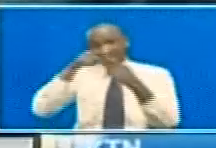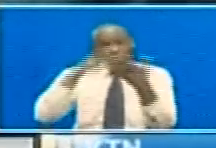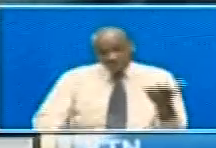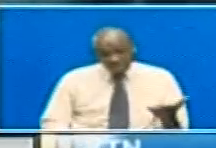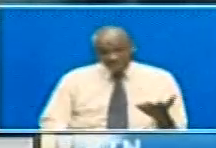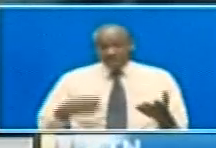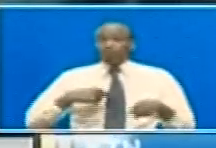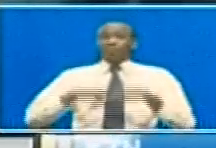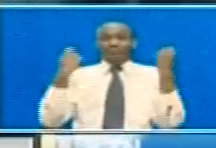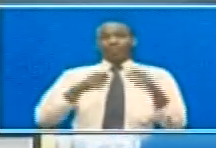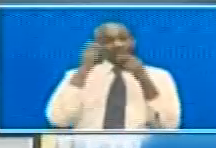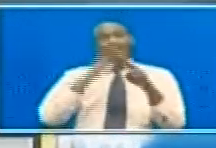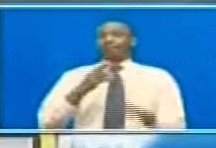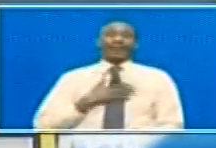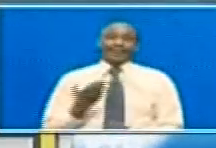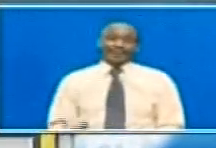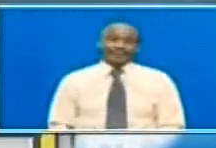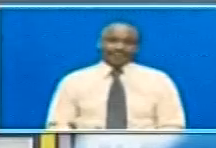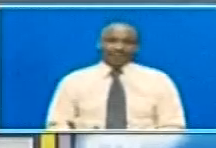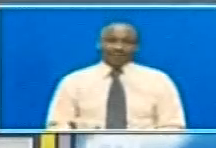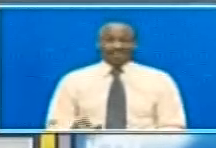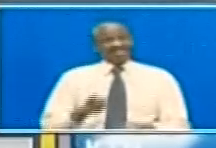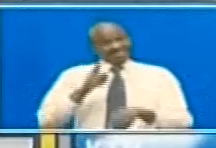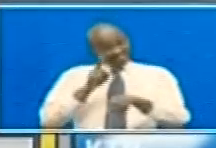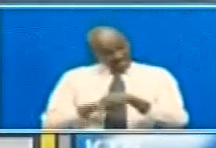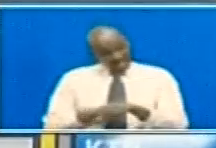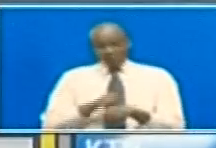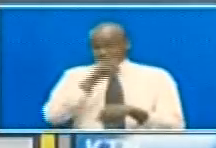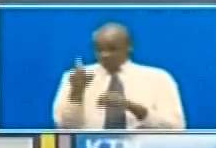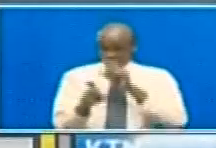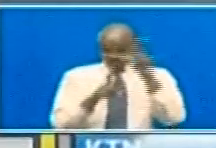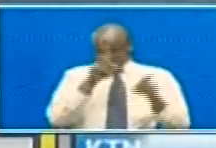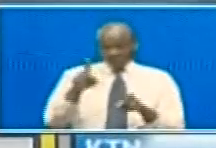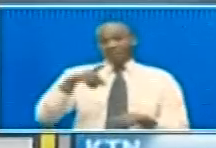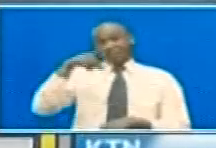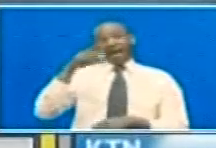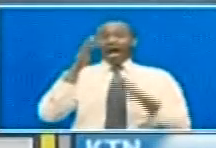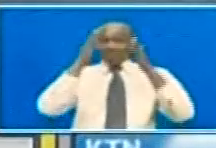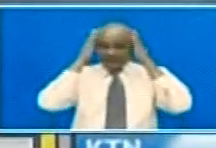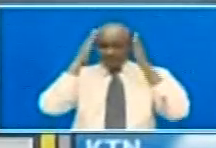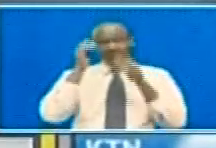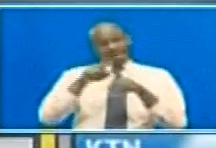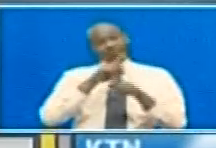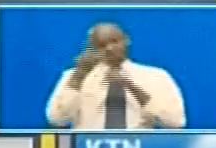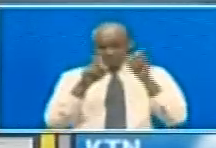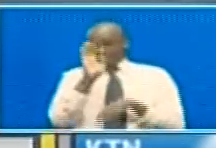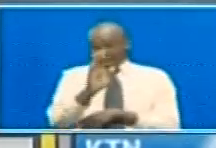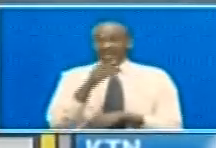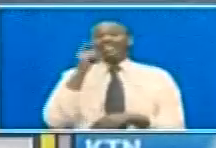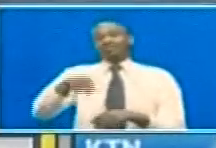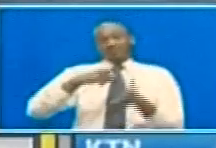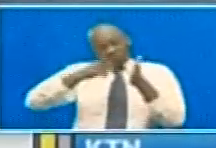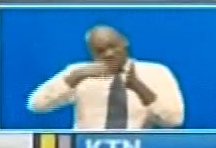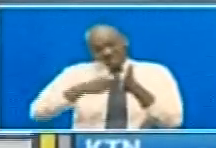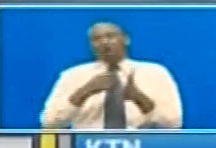demean my character. During his questioning, suspended PSC chairman Ababu Namwamba presented an audio recording